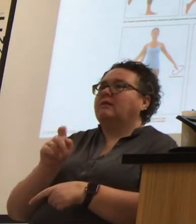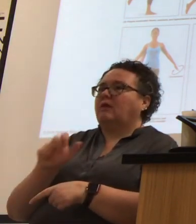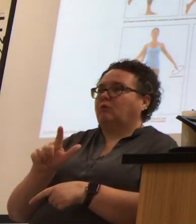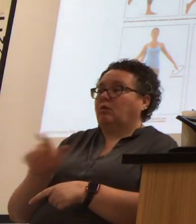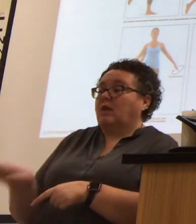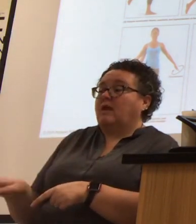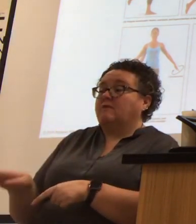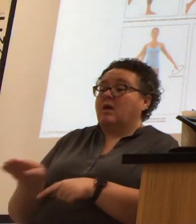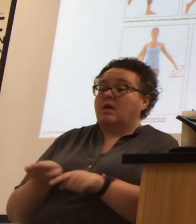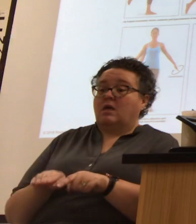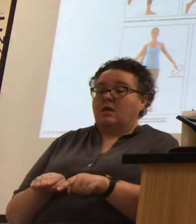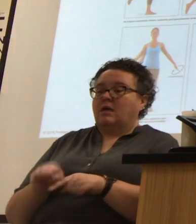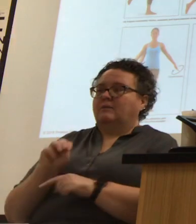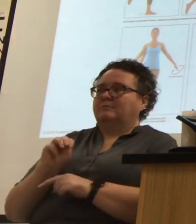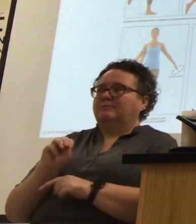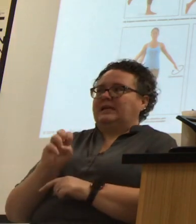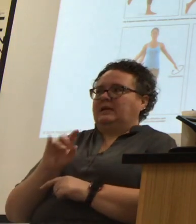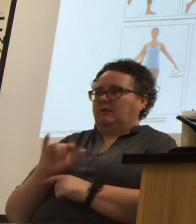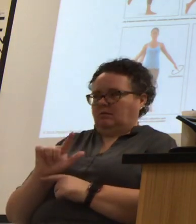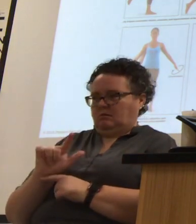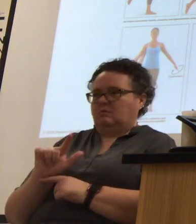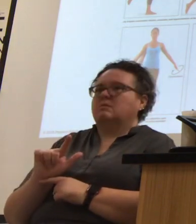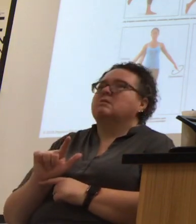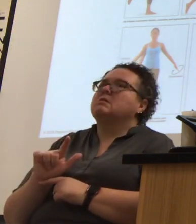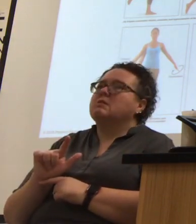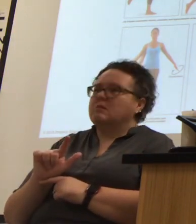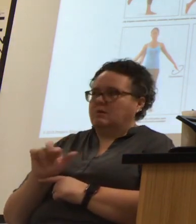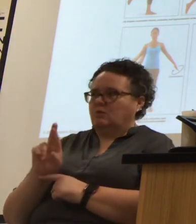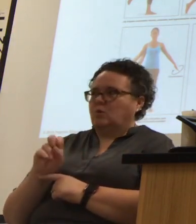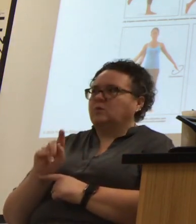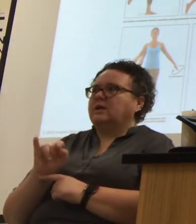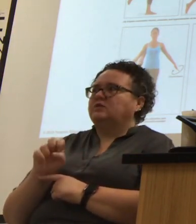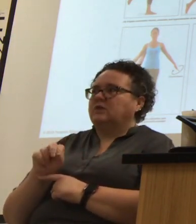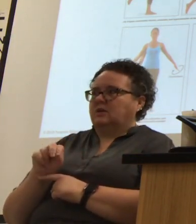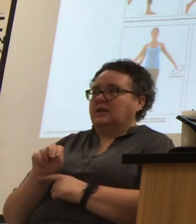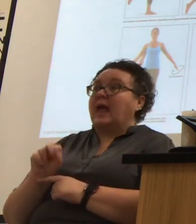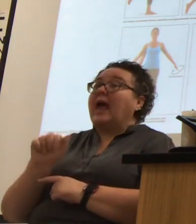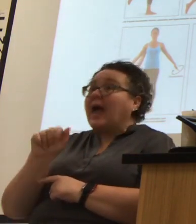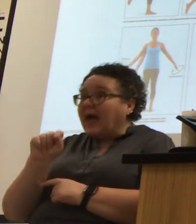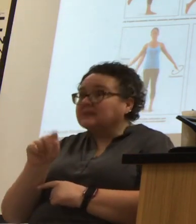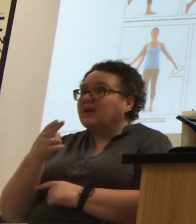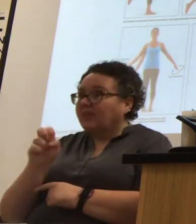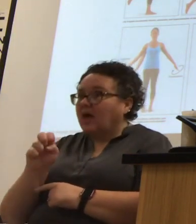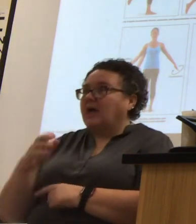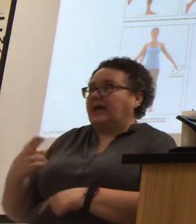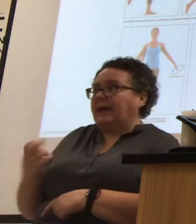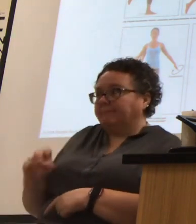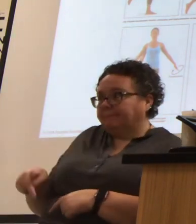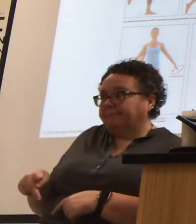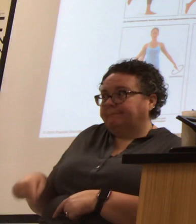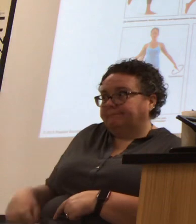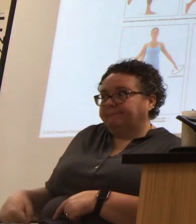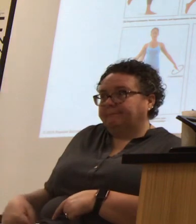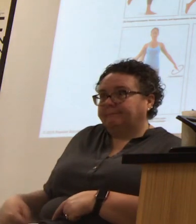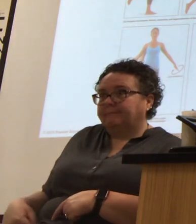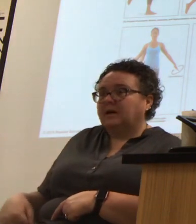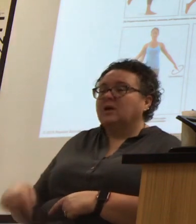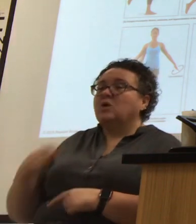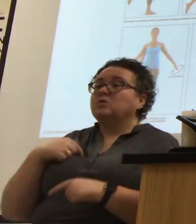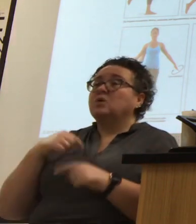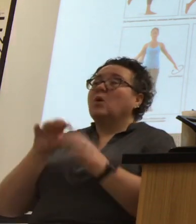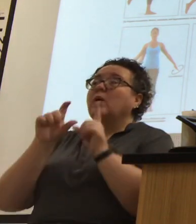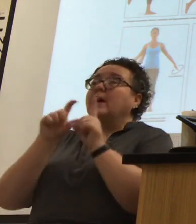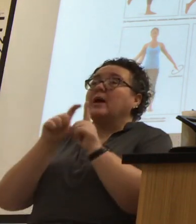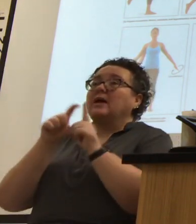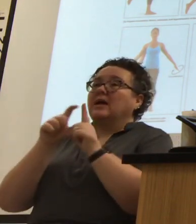move it back to anatomical position, that's medial rotation at the hip. So in terms of movement, there's a correct way